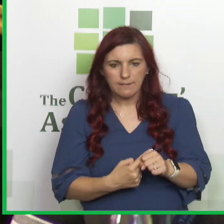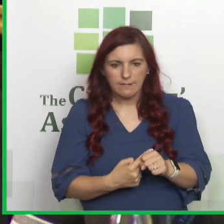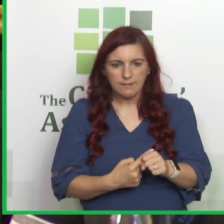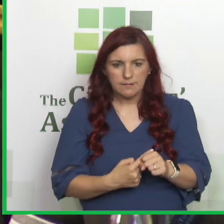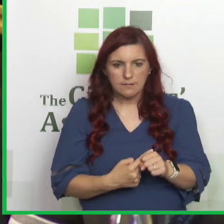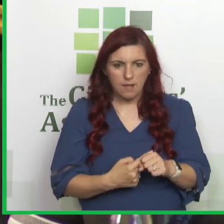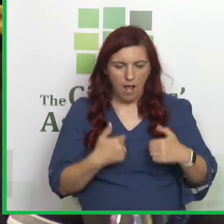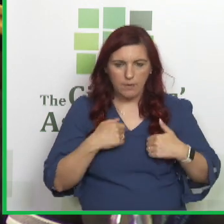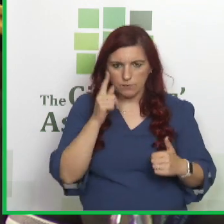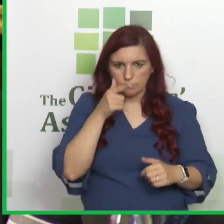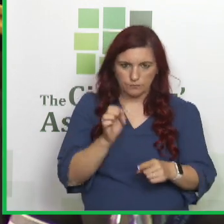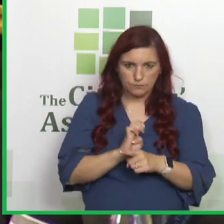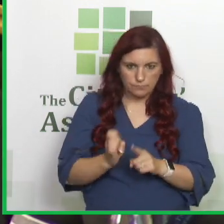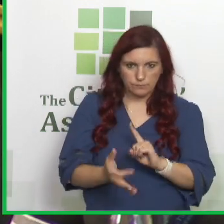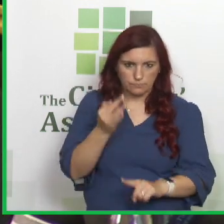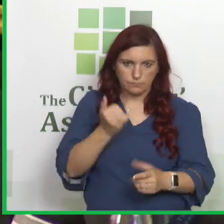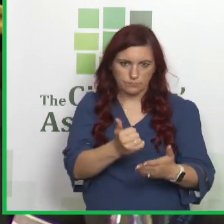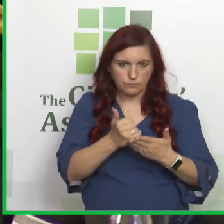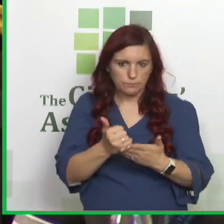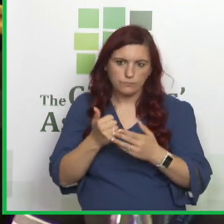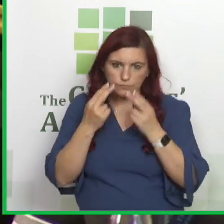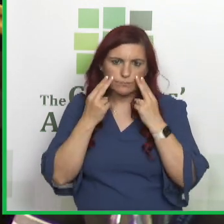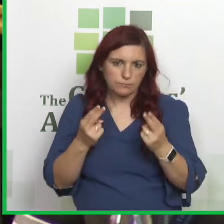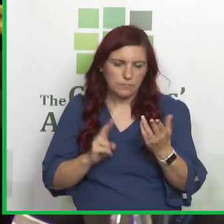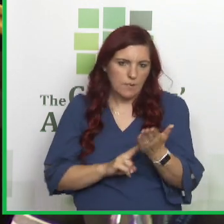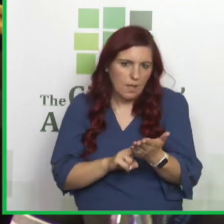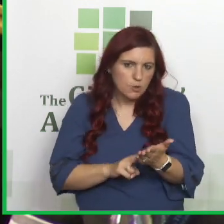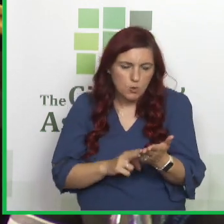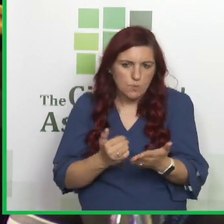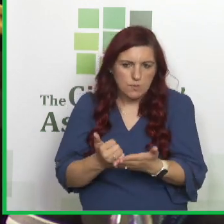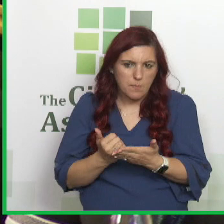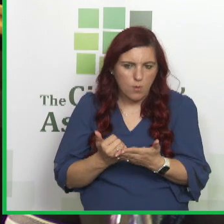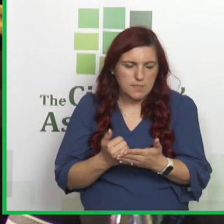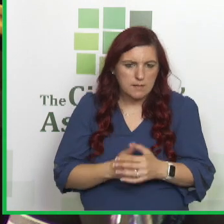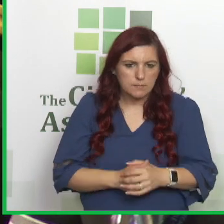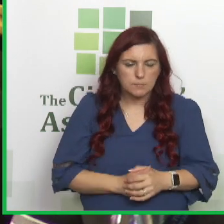I was fortunate enough to find those supports and to use them.